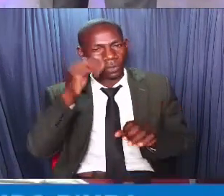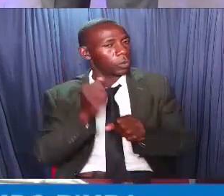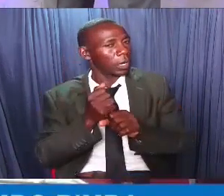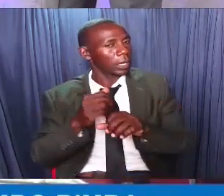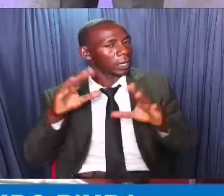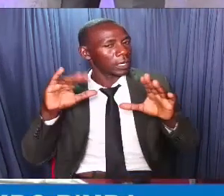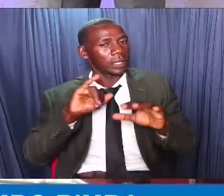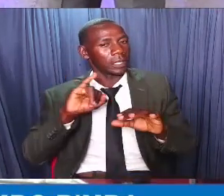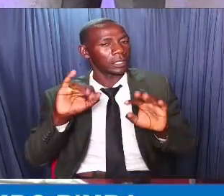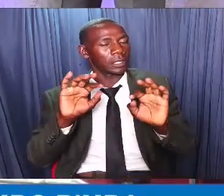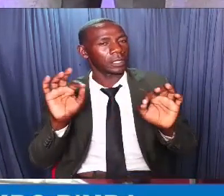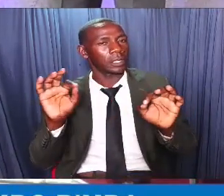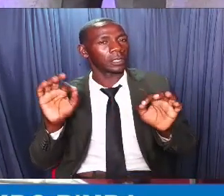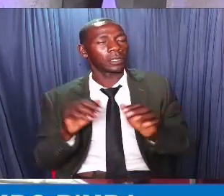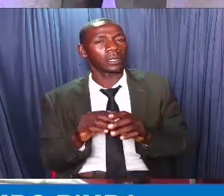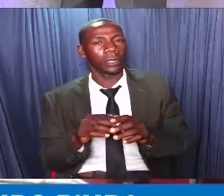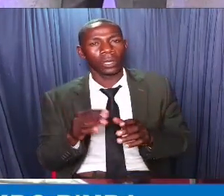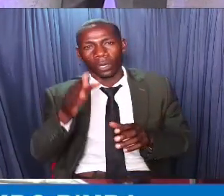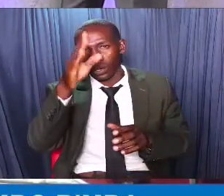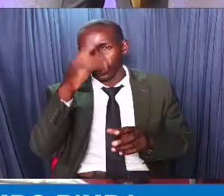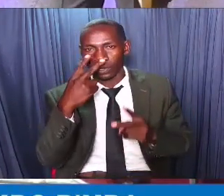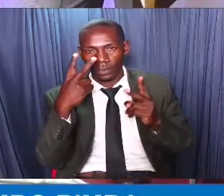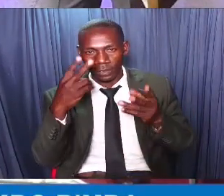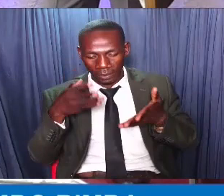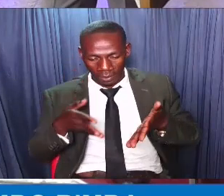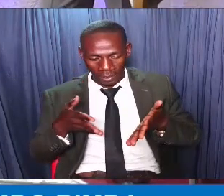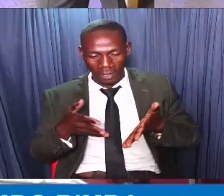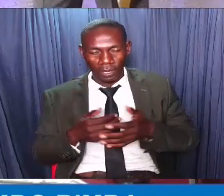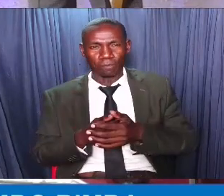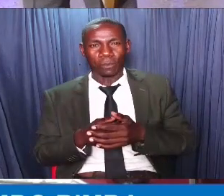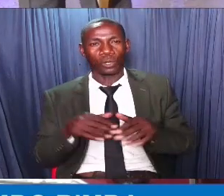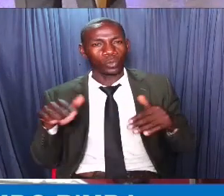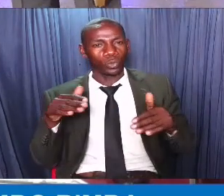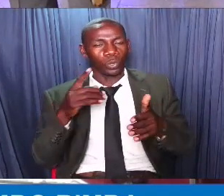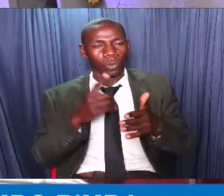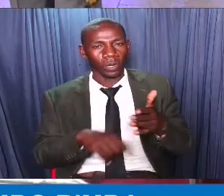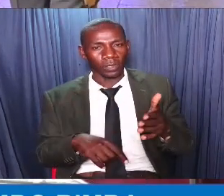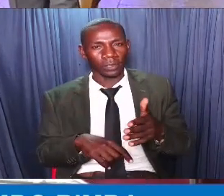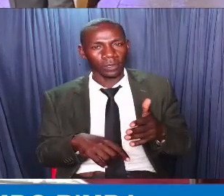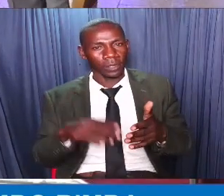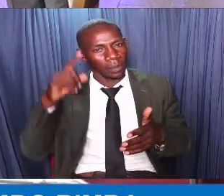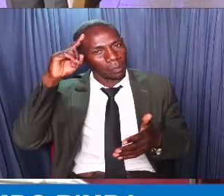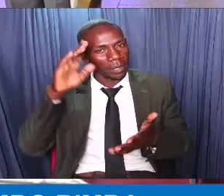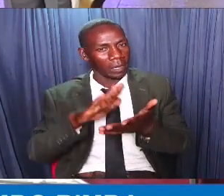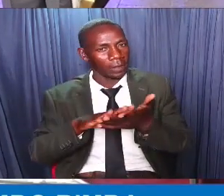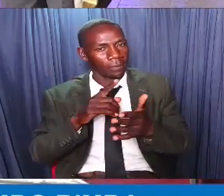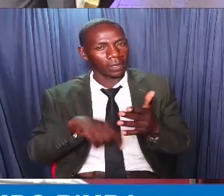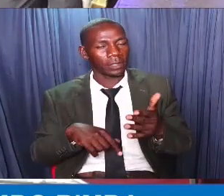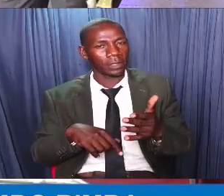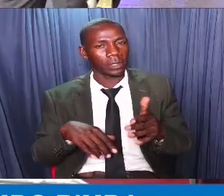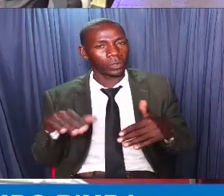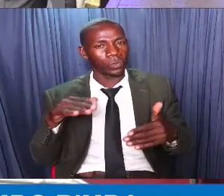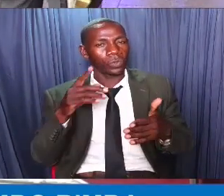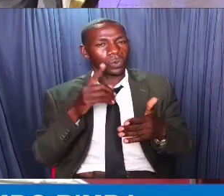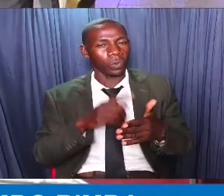kubwa si kitu. God working exploits is Mungu nothing. Mungu anaangalia leo. God is beholding today. Unafanya nini? What are you doing? Unaamini nini? What do you believe in?